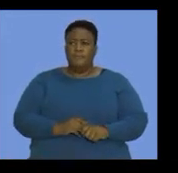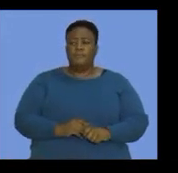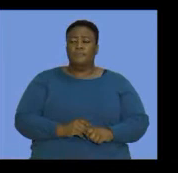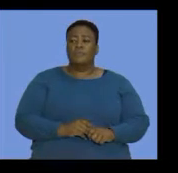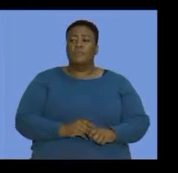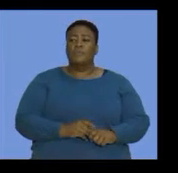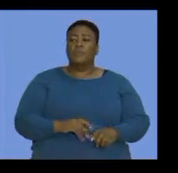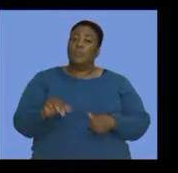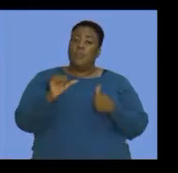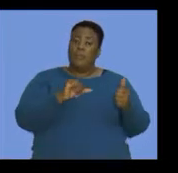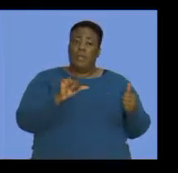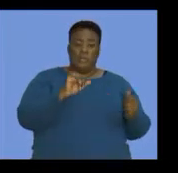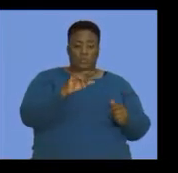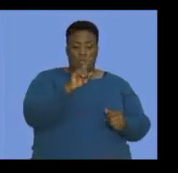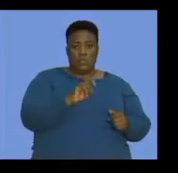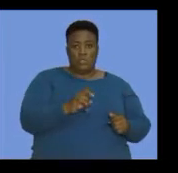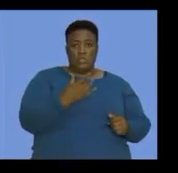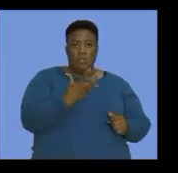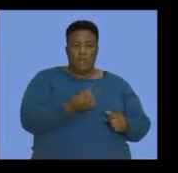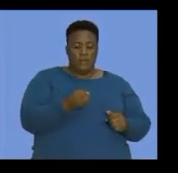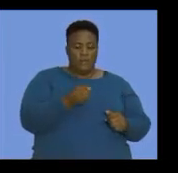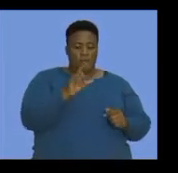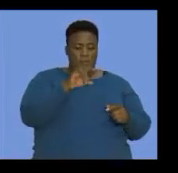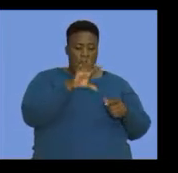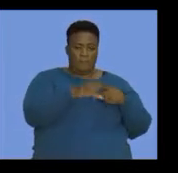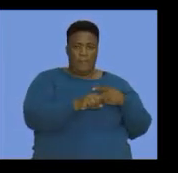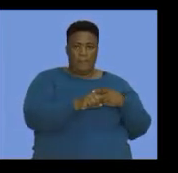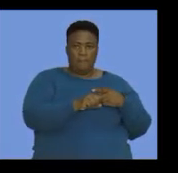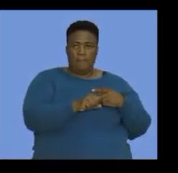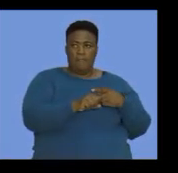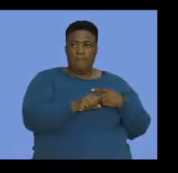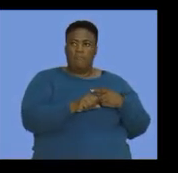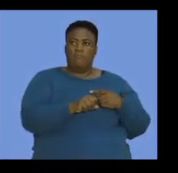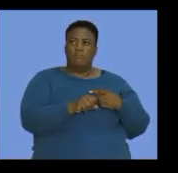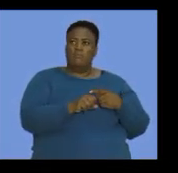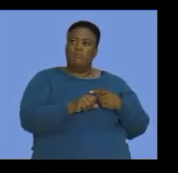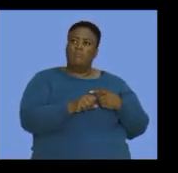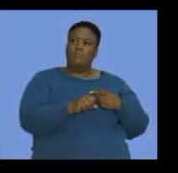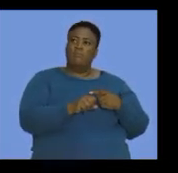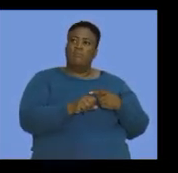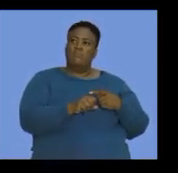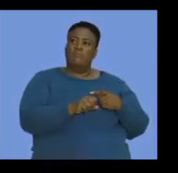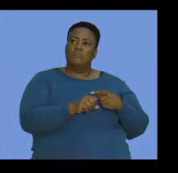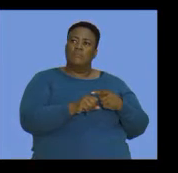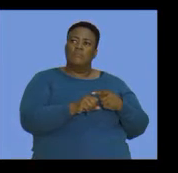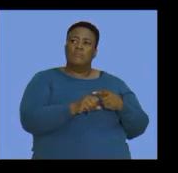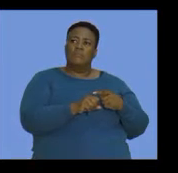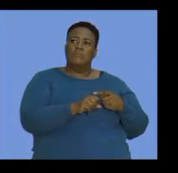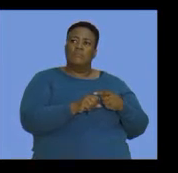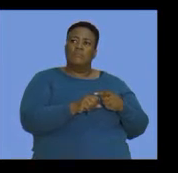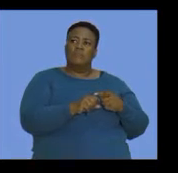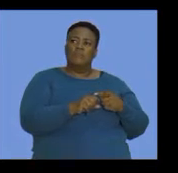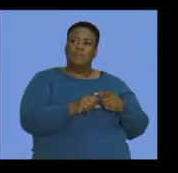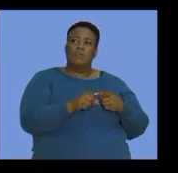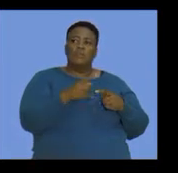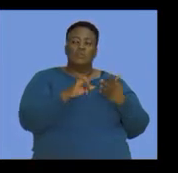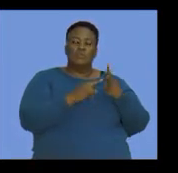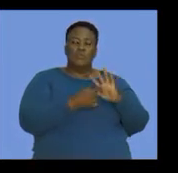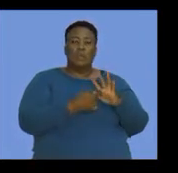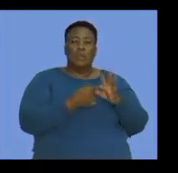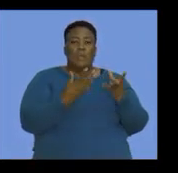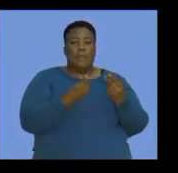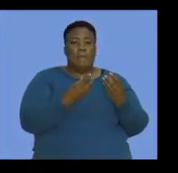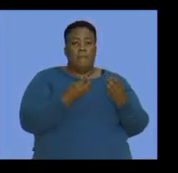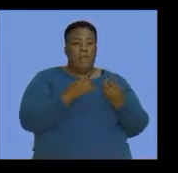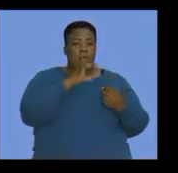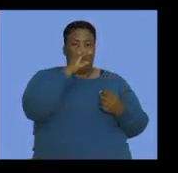So if we just want to go back to the question, so we've got to find out the poached from, so it's the, draw a histogram